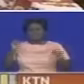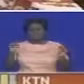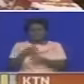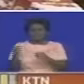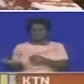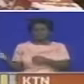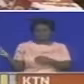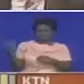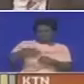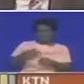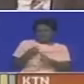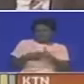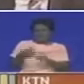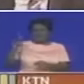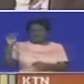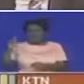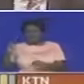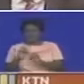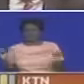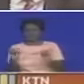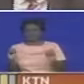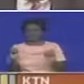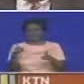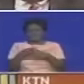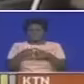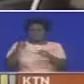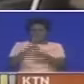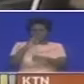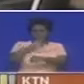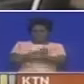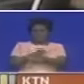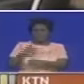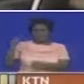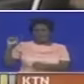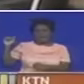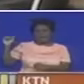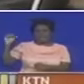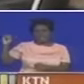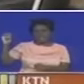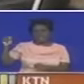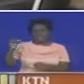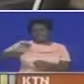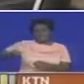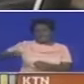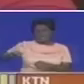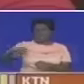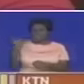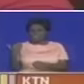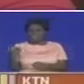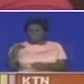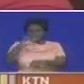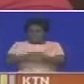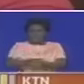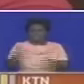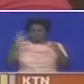bring one from Nairobi. Mkurugenzi wa elimu ya sekondari katika wizara ya elimu Robert Masese alisema wanafunzi waliosalia watapokea mialiko yao ya kujiunga